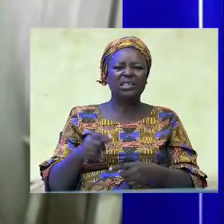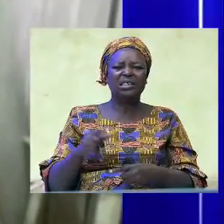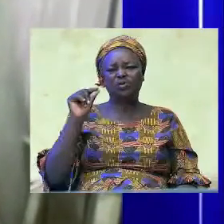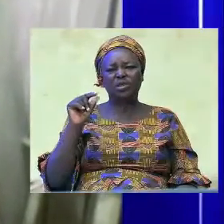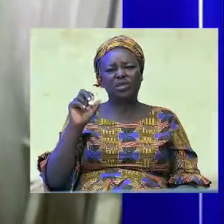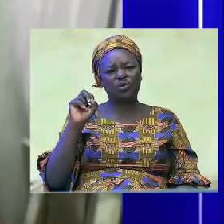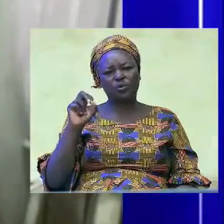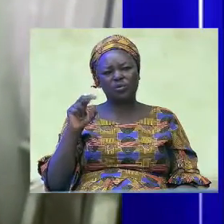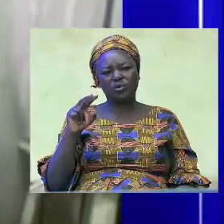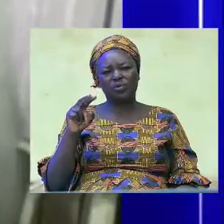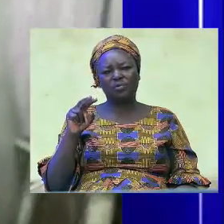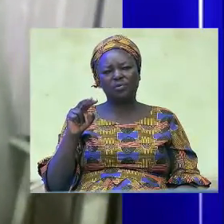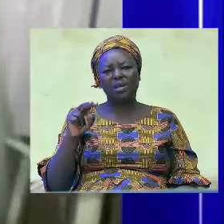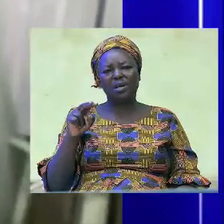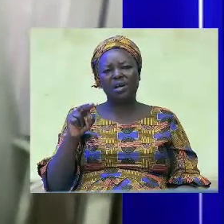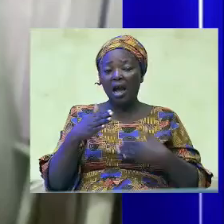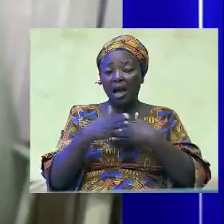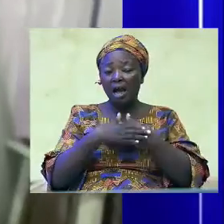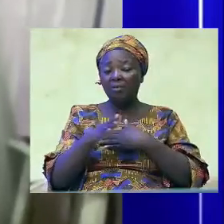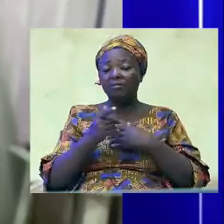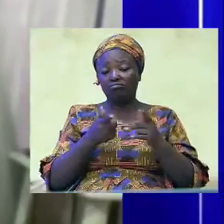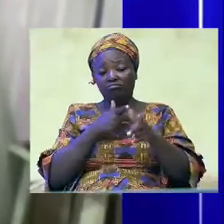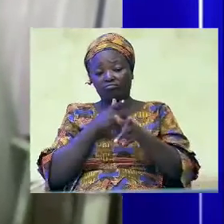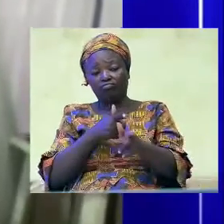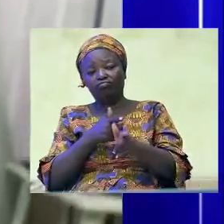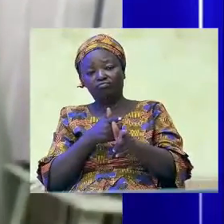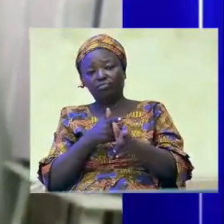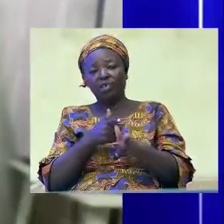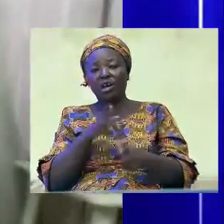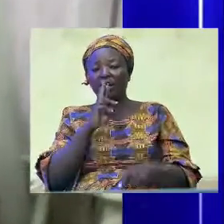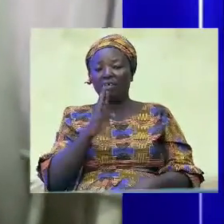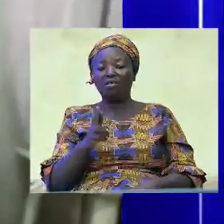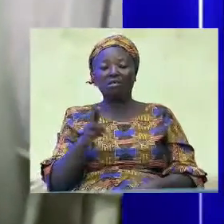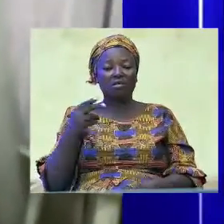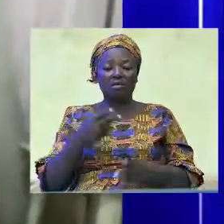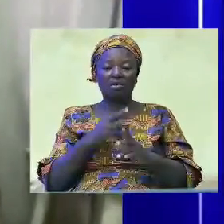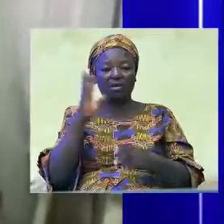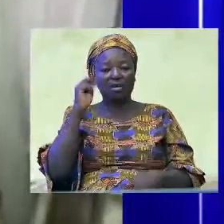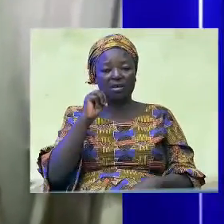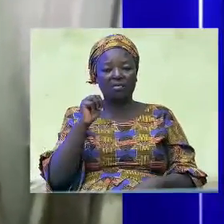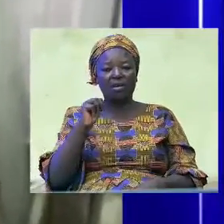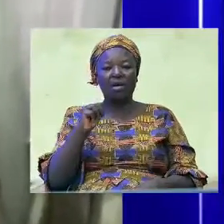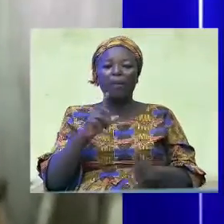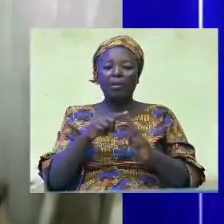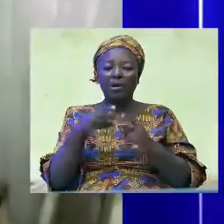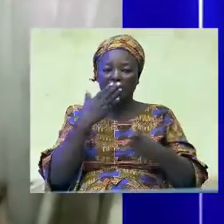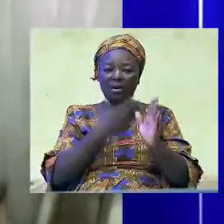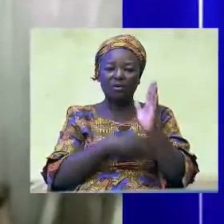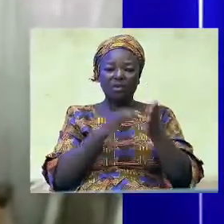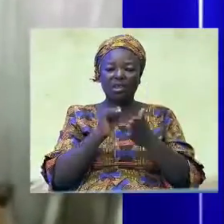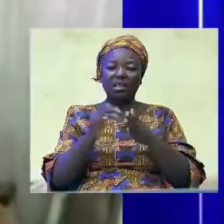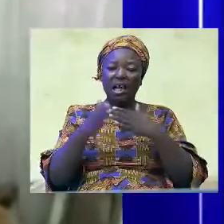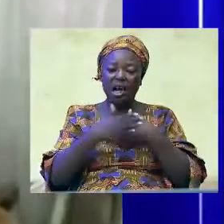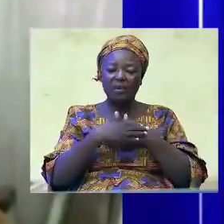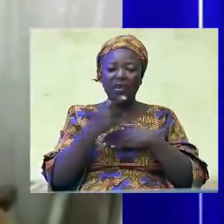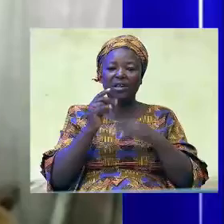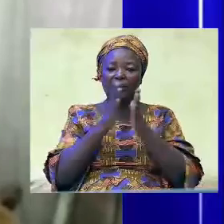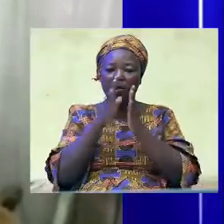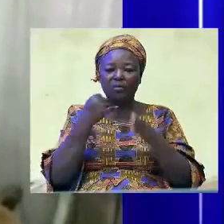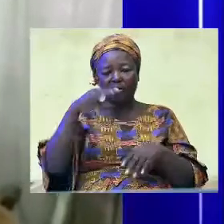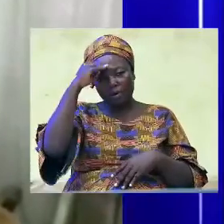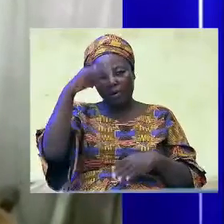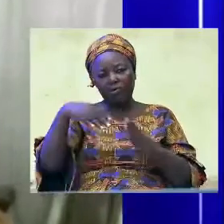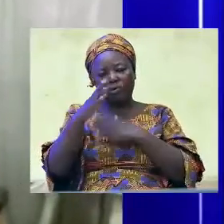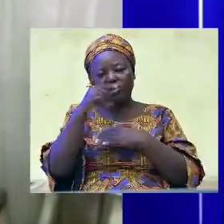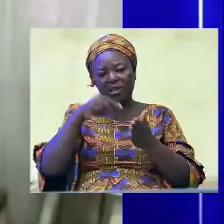year 2012 after he was hit by a strange bullet. But by the grace of God, at the amen